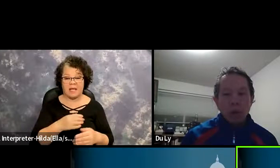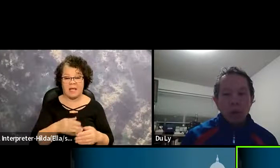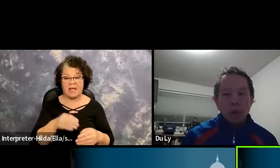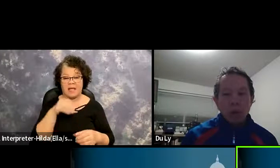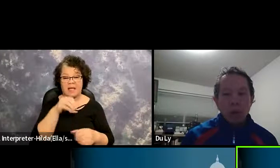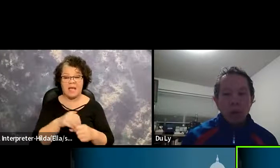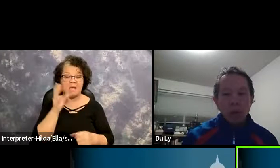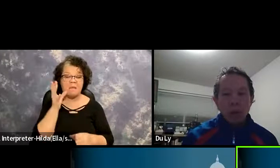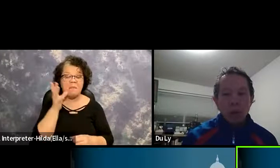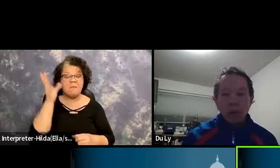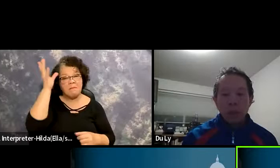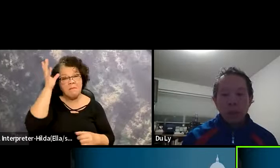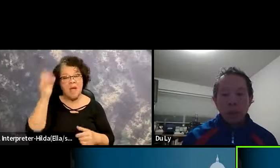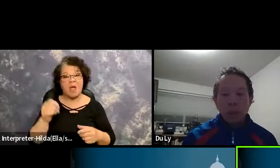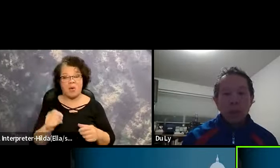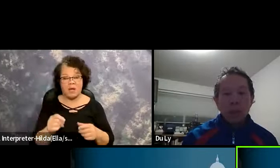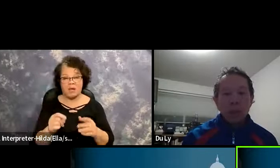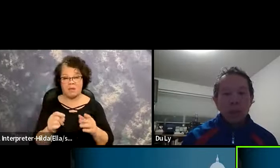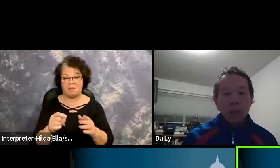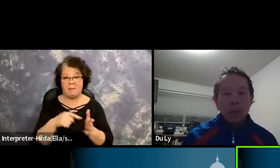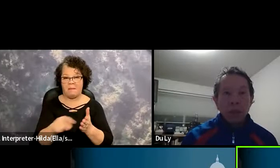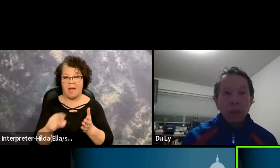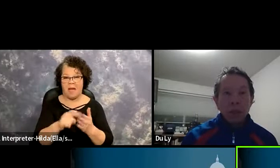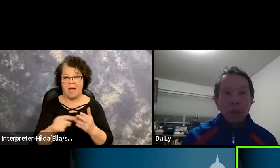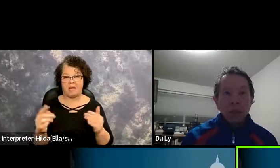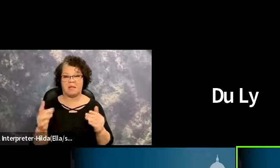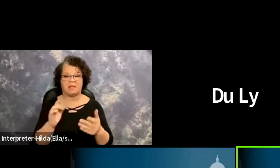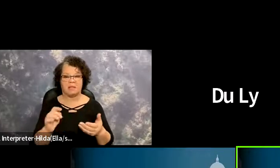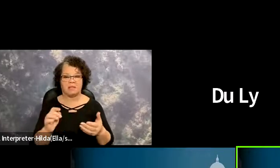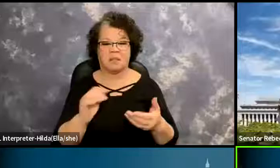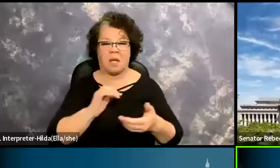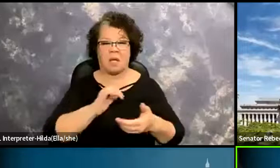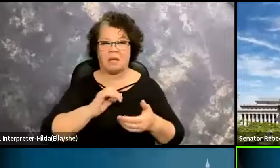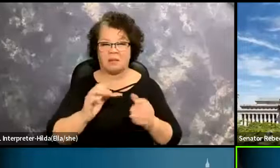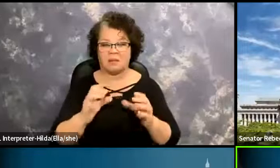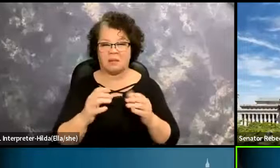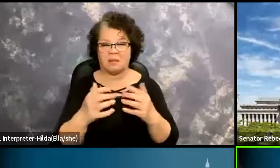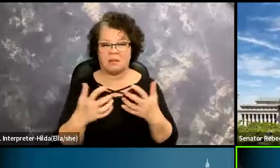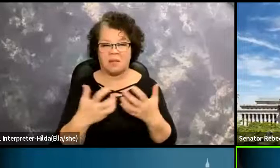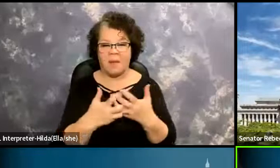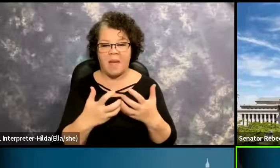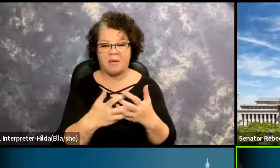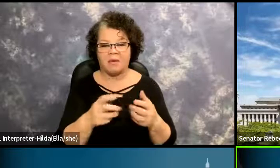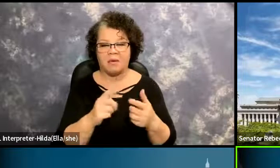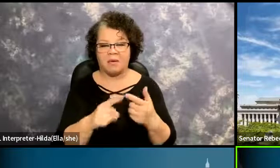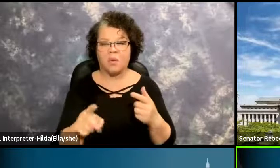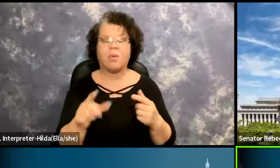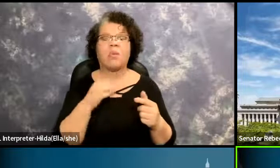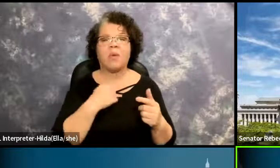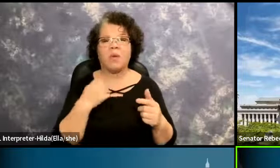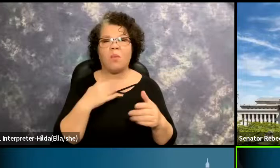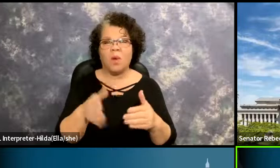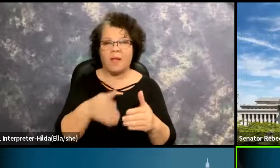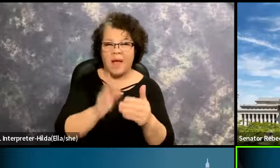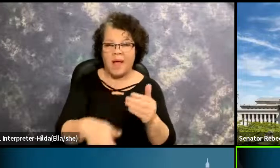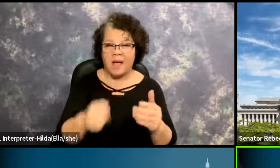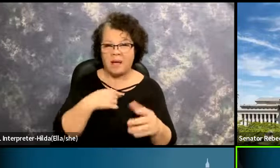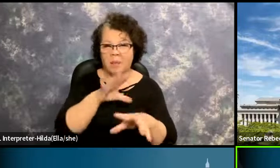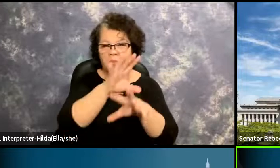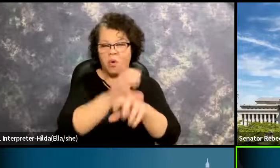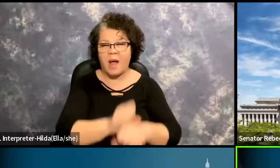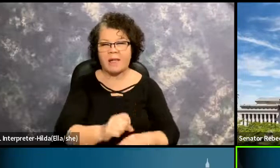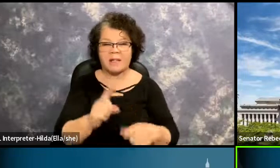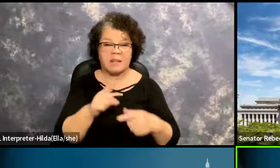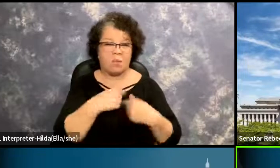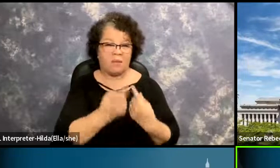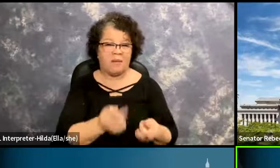House Companion, House Bill 2050, which will end a practice that we've had in Washington state since